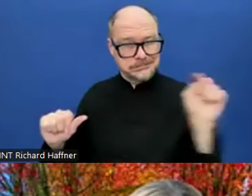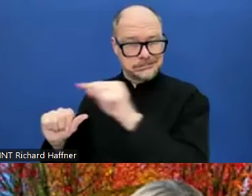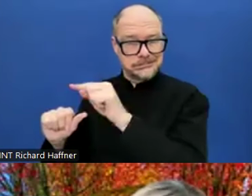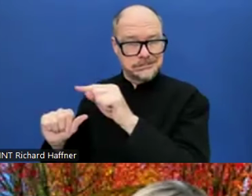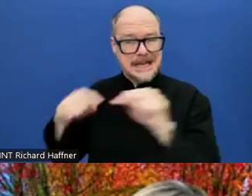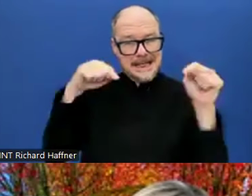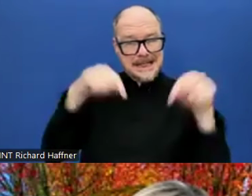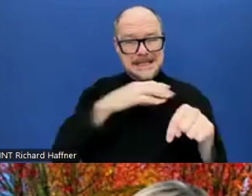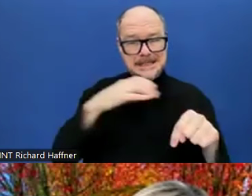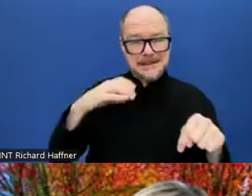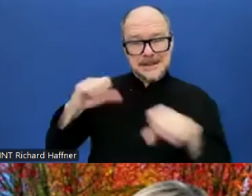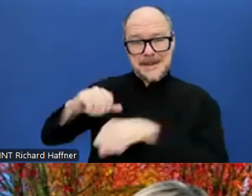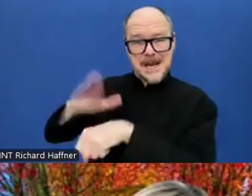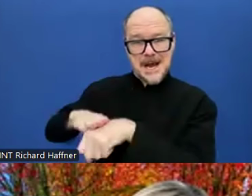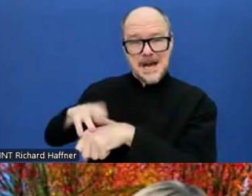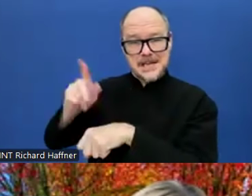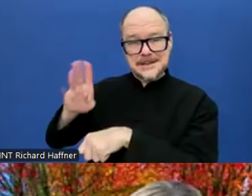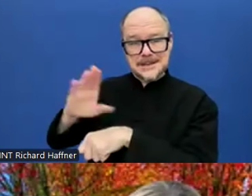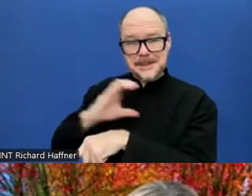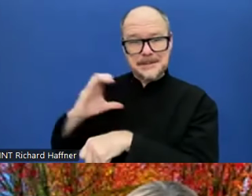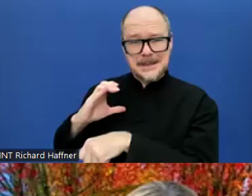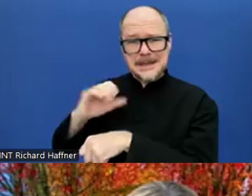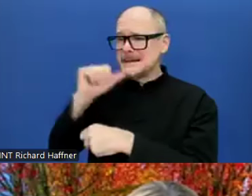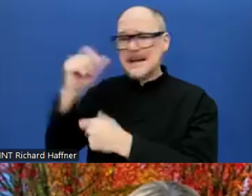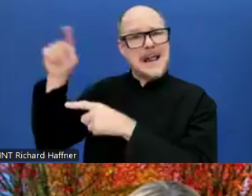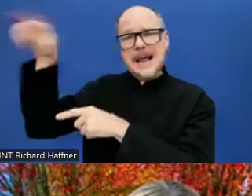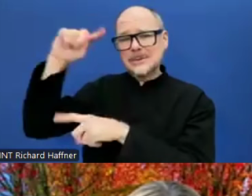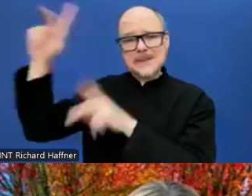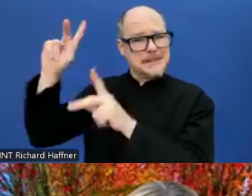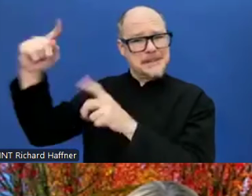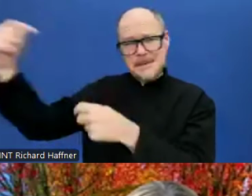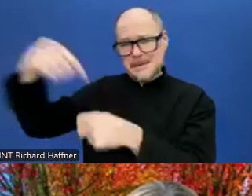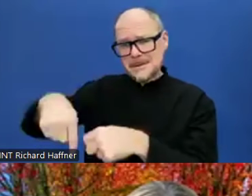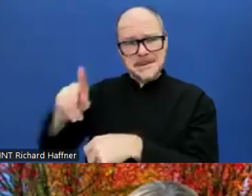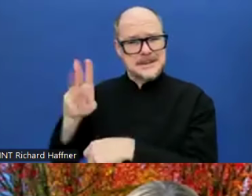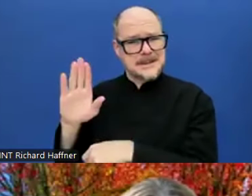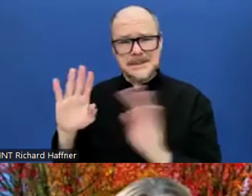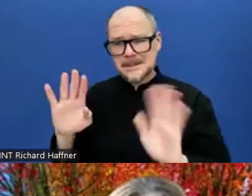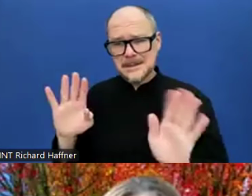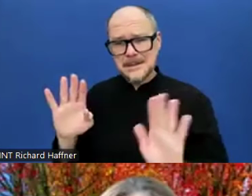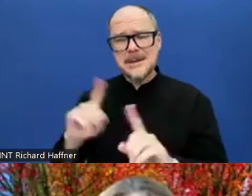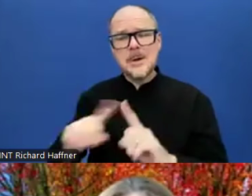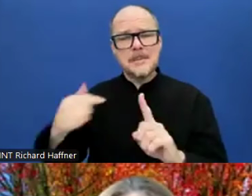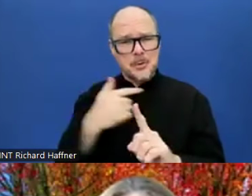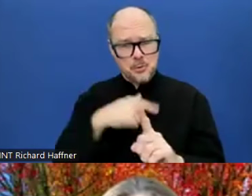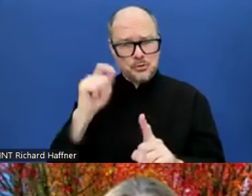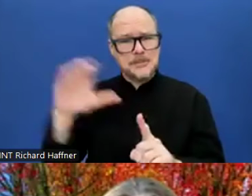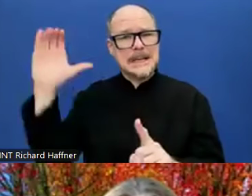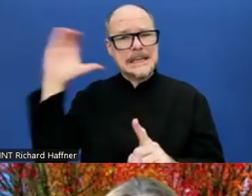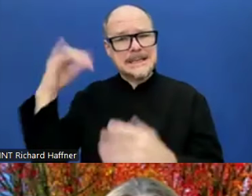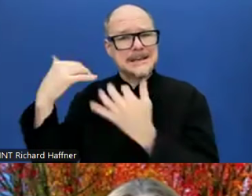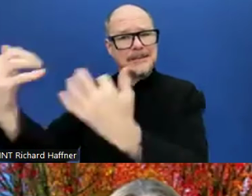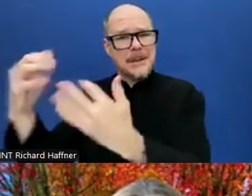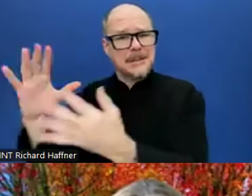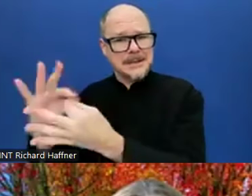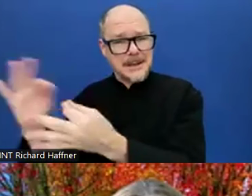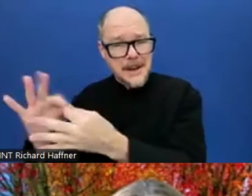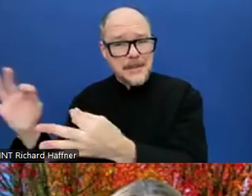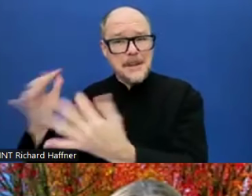committee could be on that subcommittee, not the outside public. However, we should be listening to the public comment and public